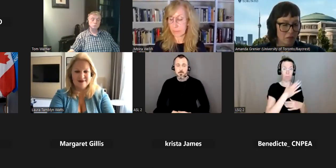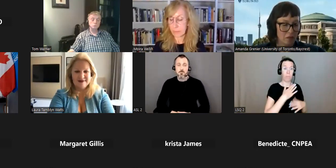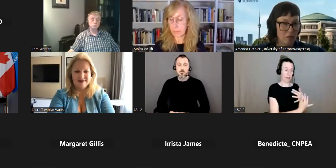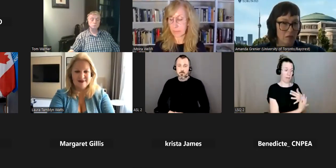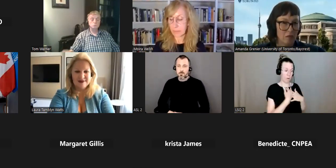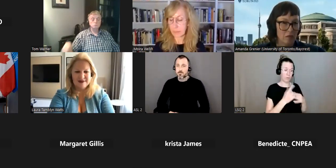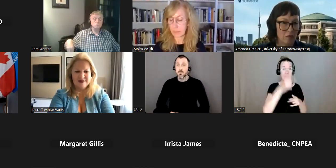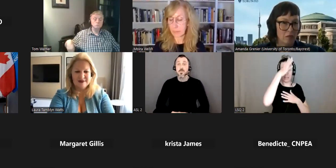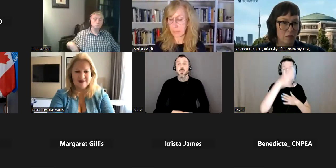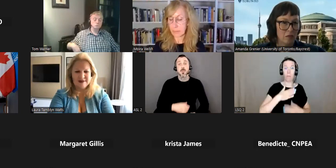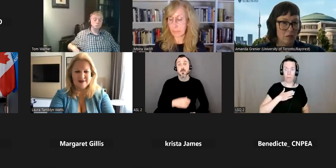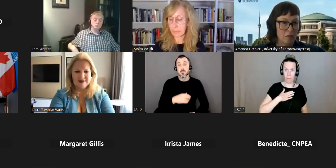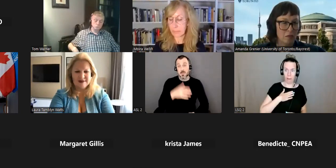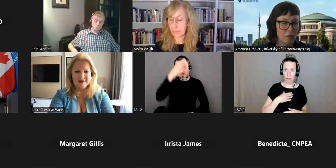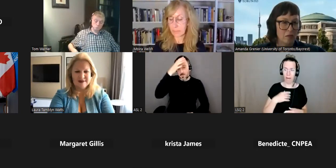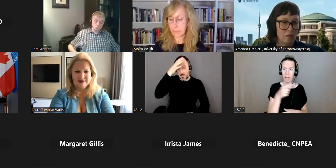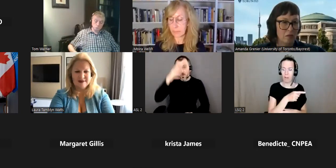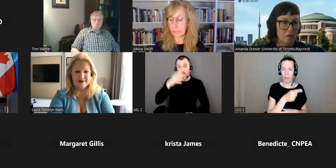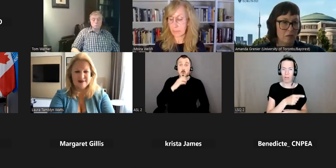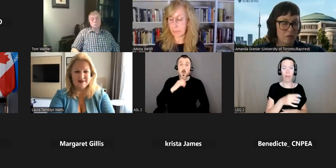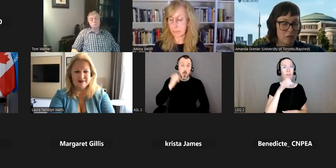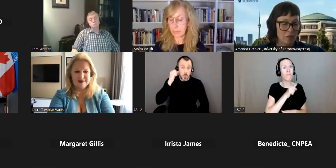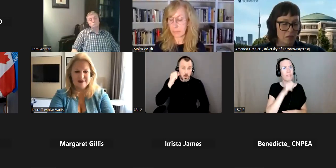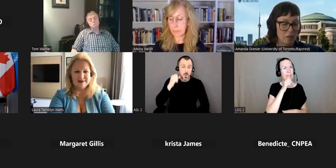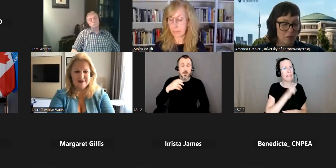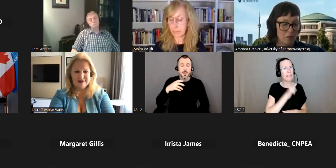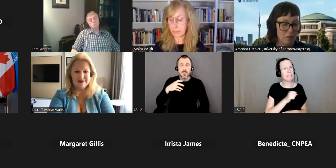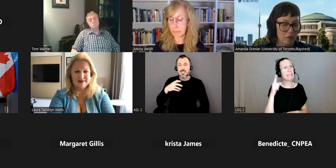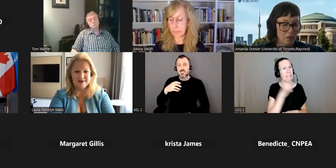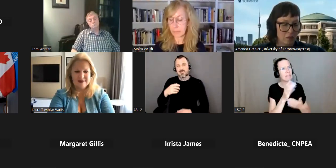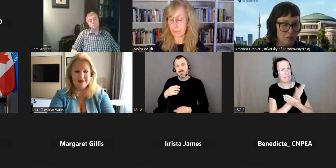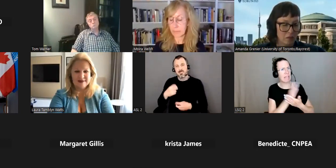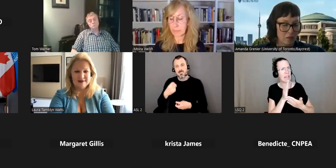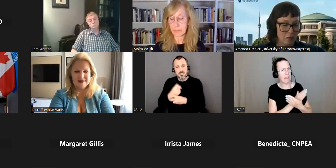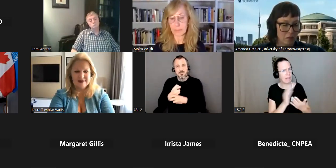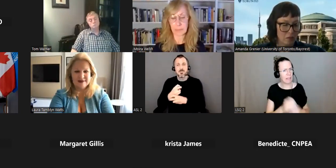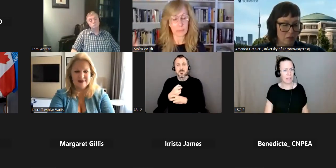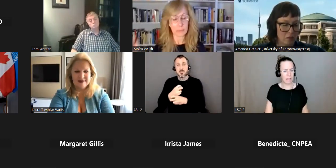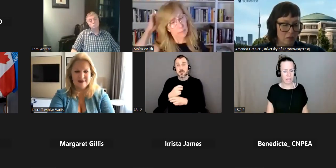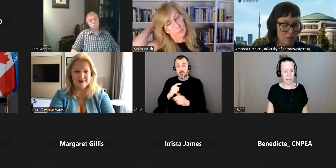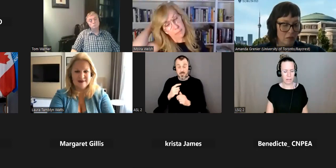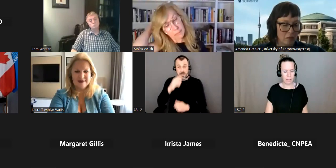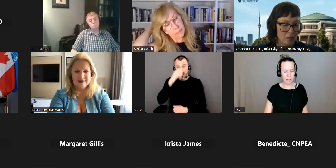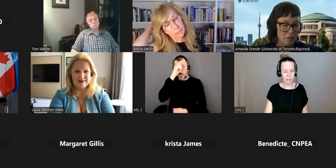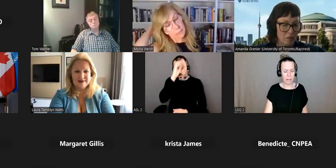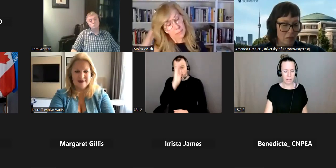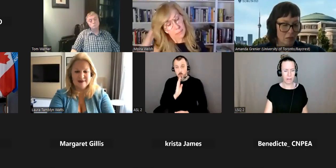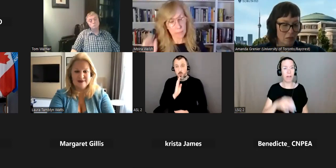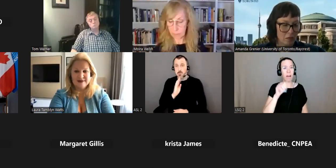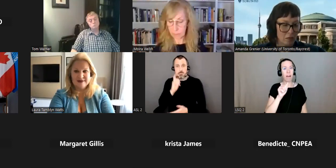in his older years. He had some strokes that originally were not diagnosed. It affected